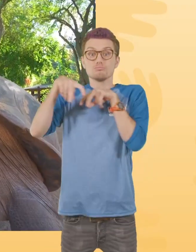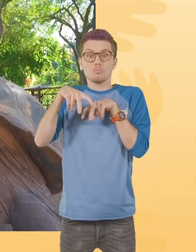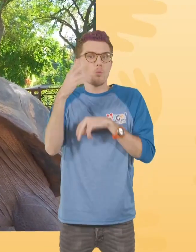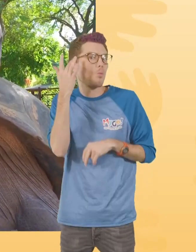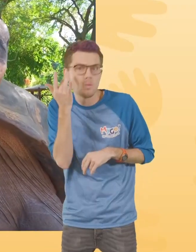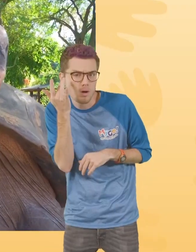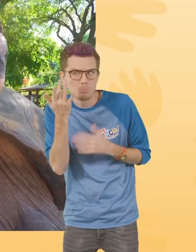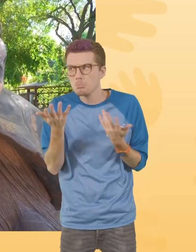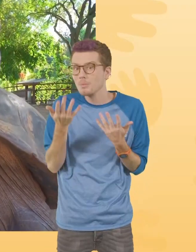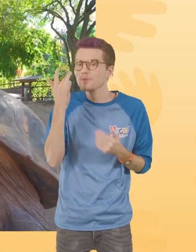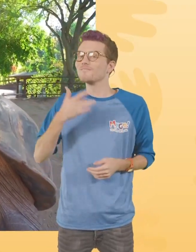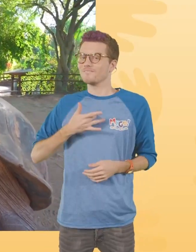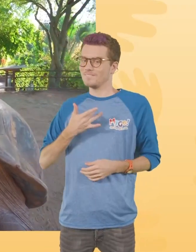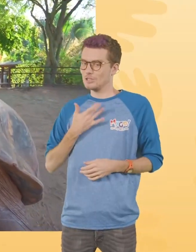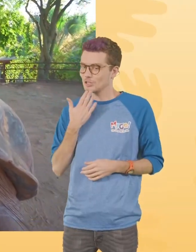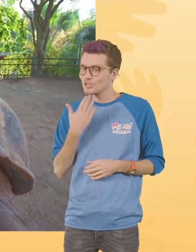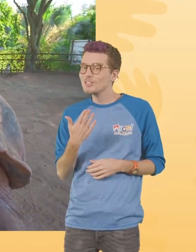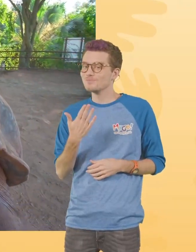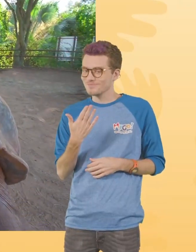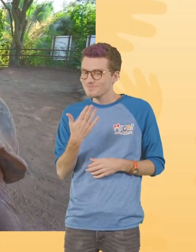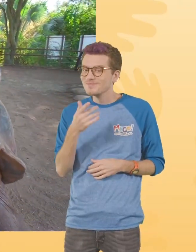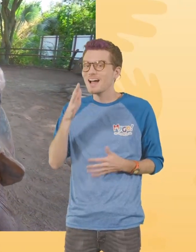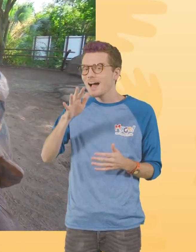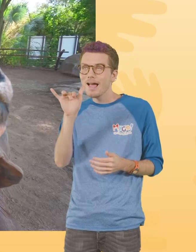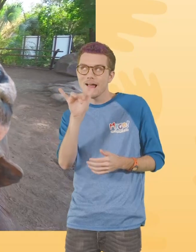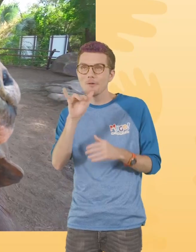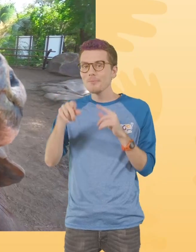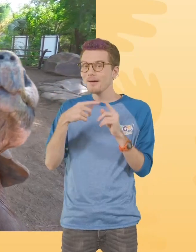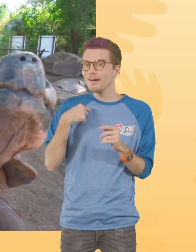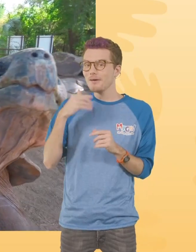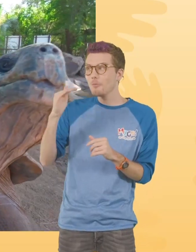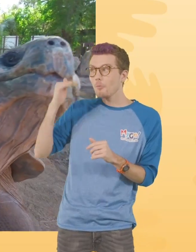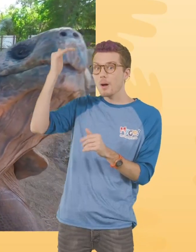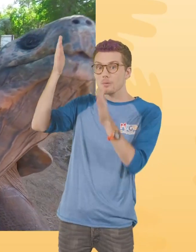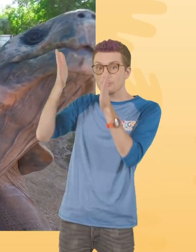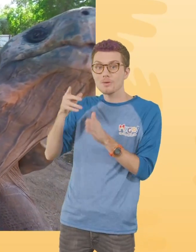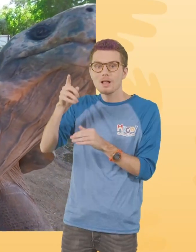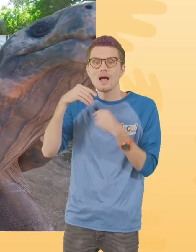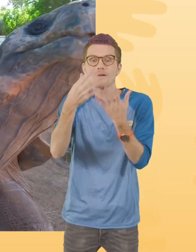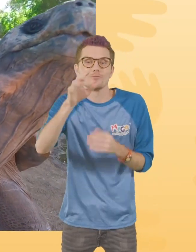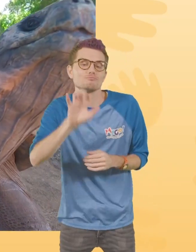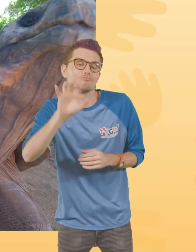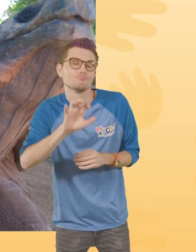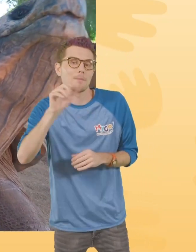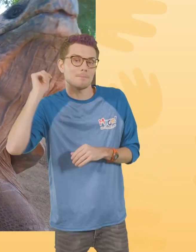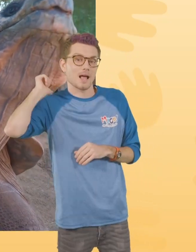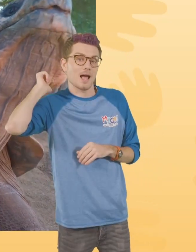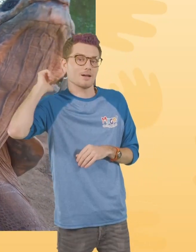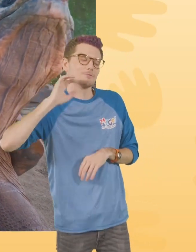on his legs because this feels really good. It's kind of like when a grown-up gives you a back